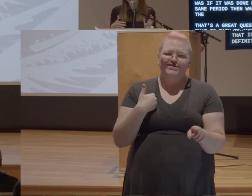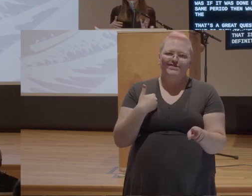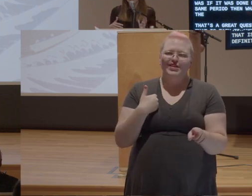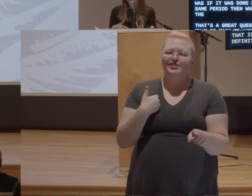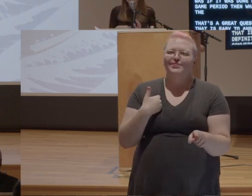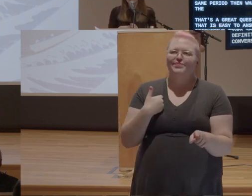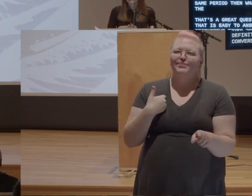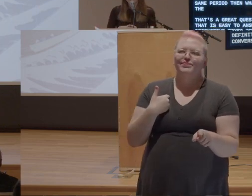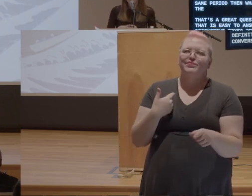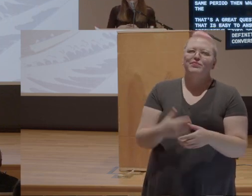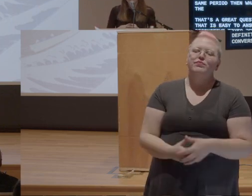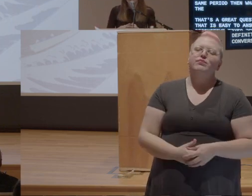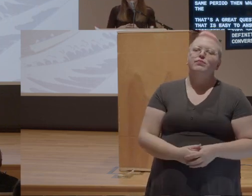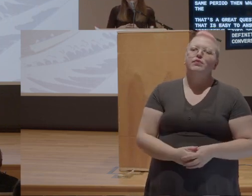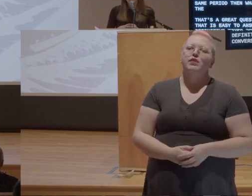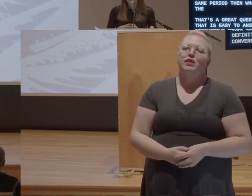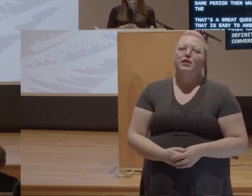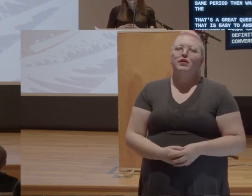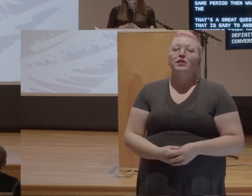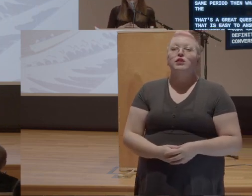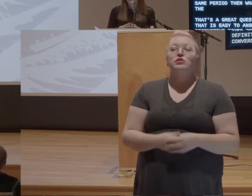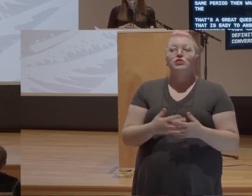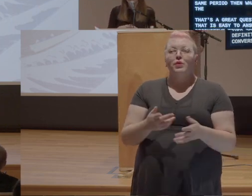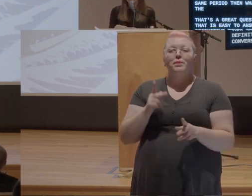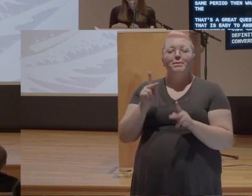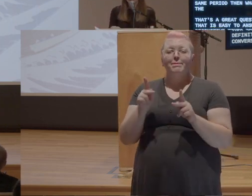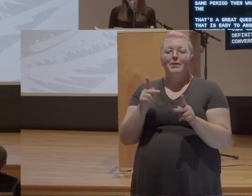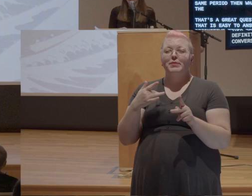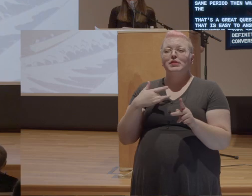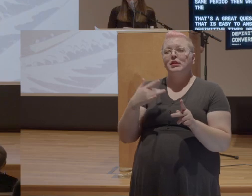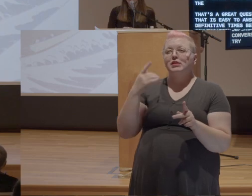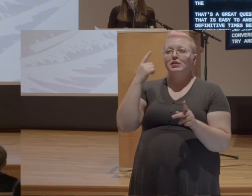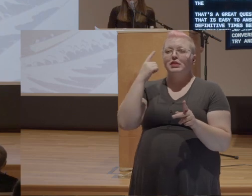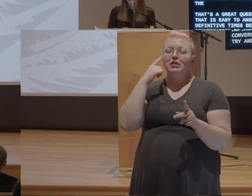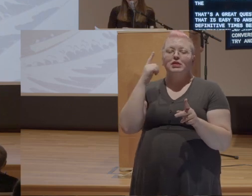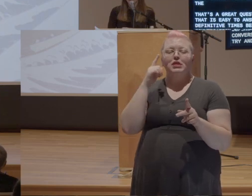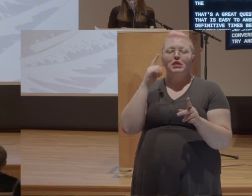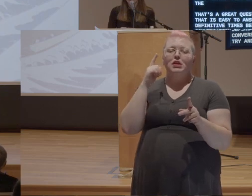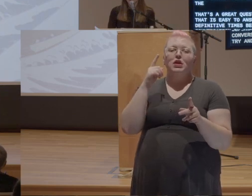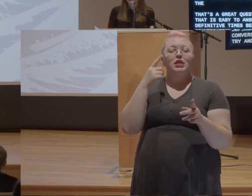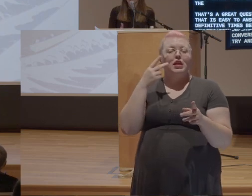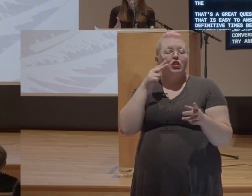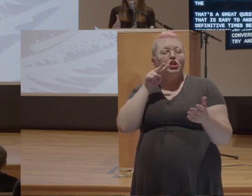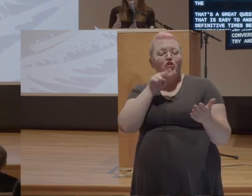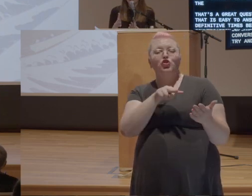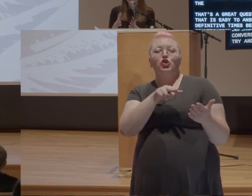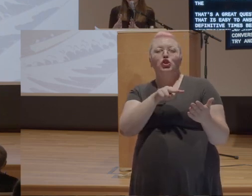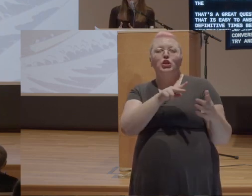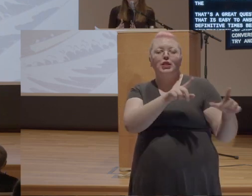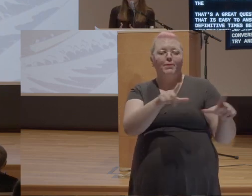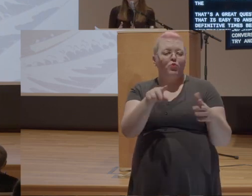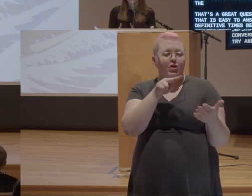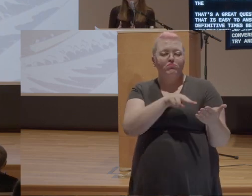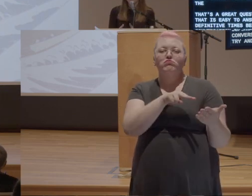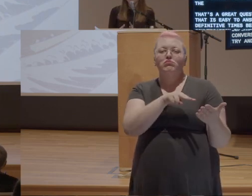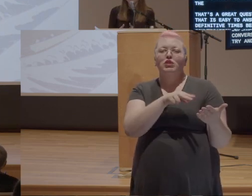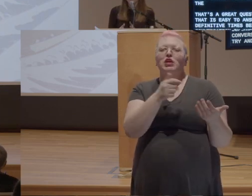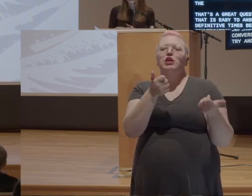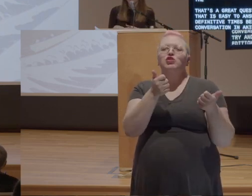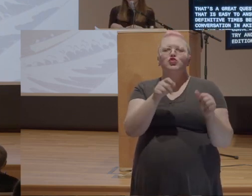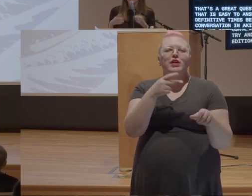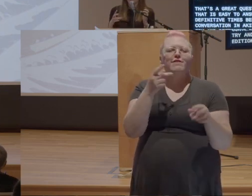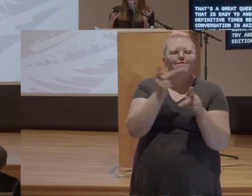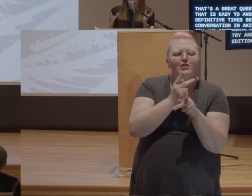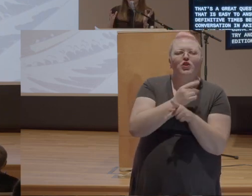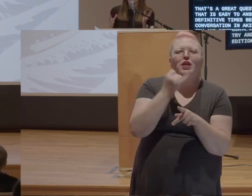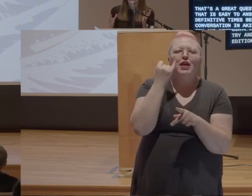in ukiyo-e prints, people would look to try and determine if the print is one of the first editions